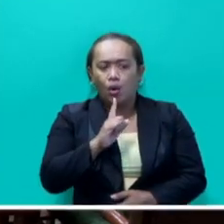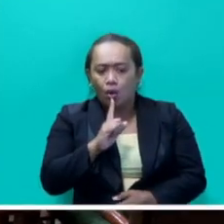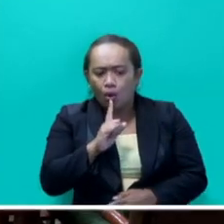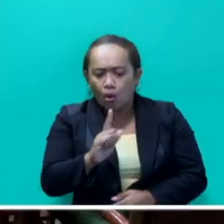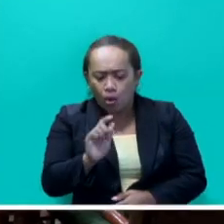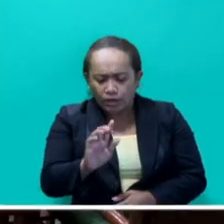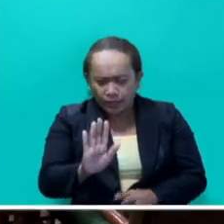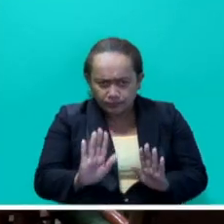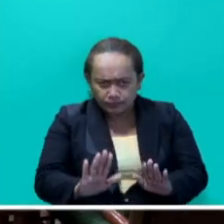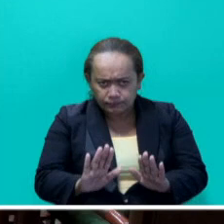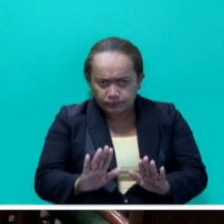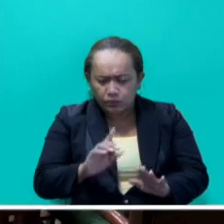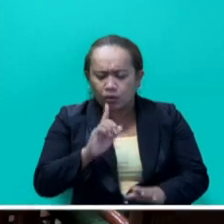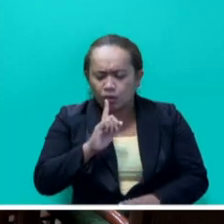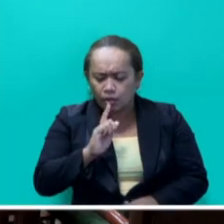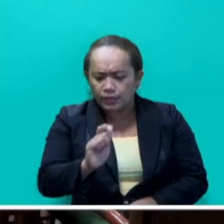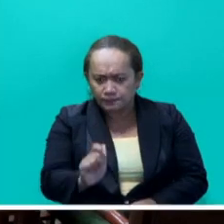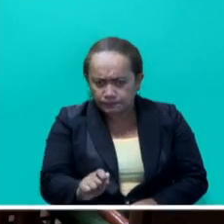You have the floor.